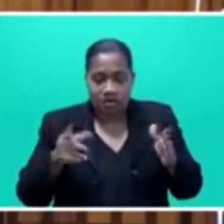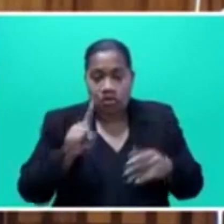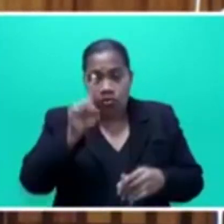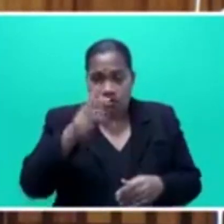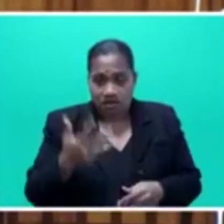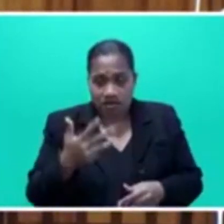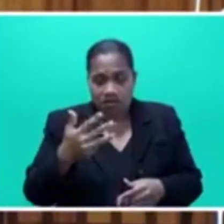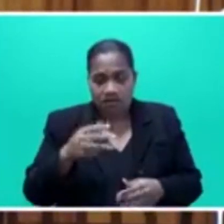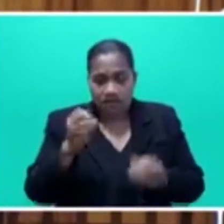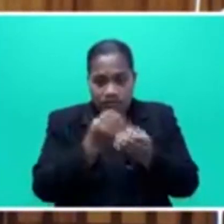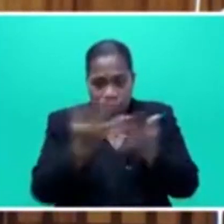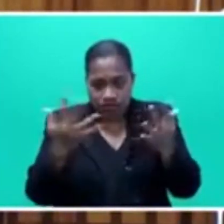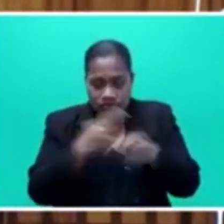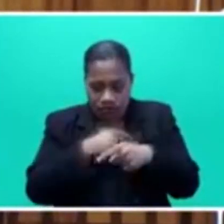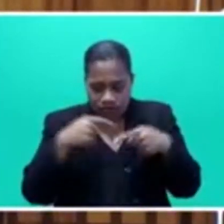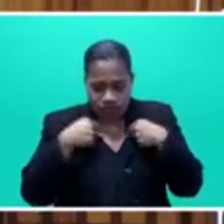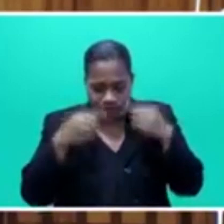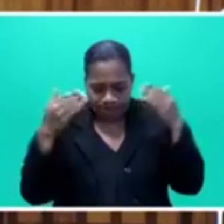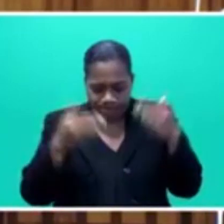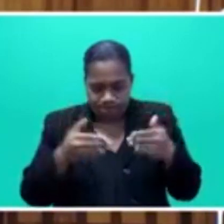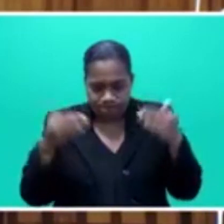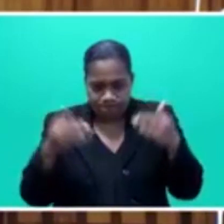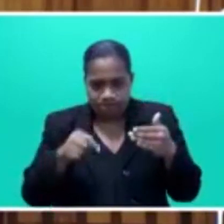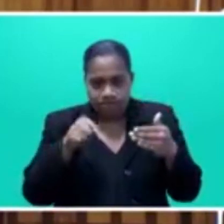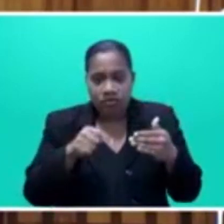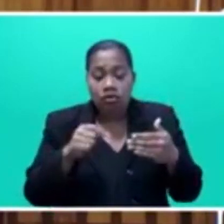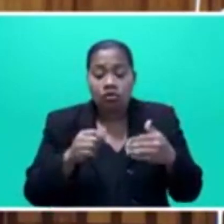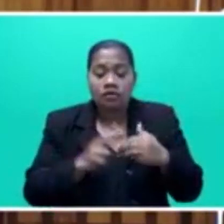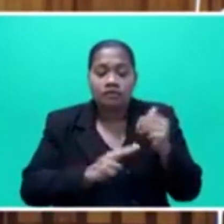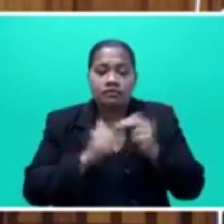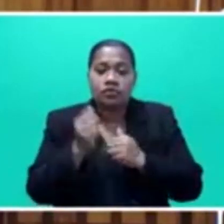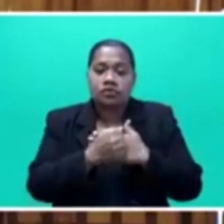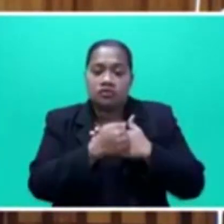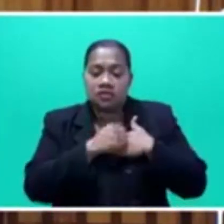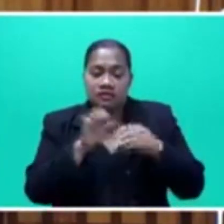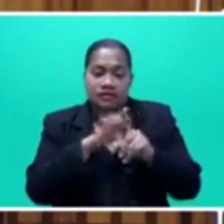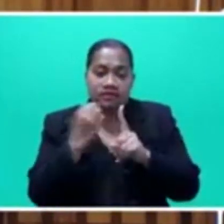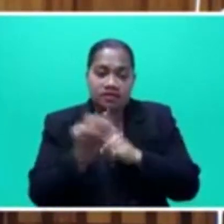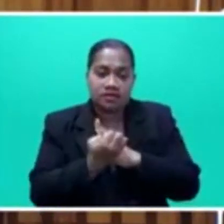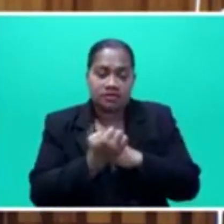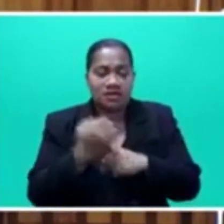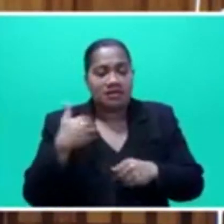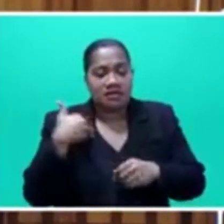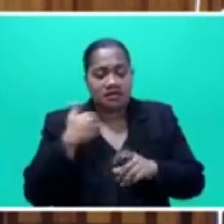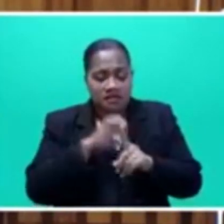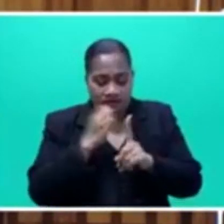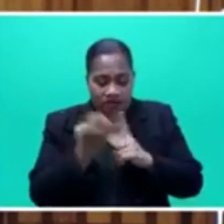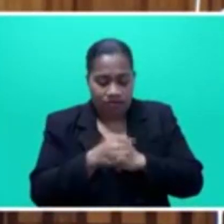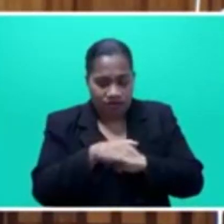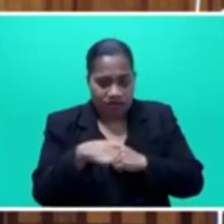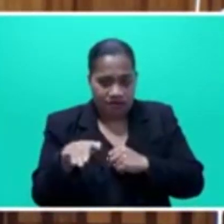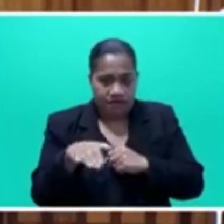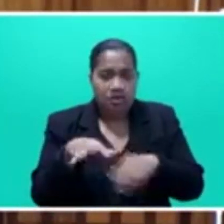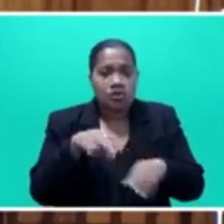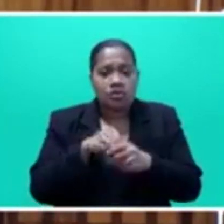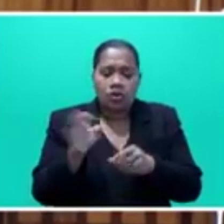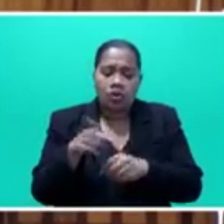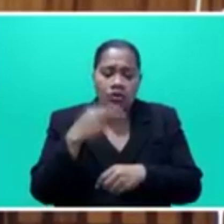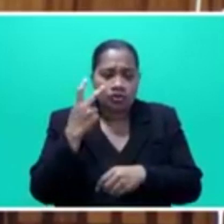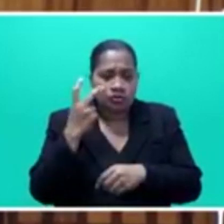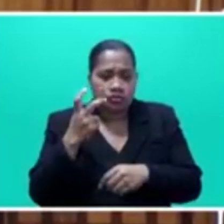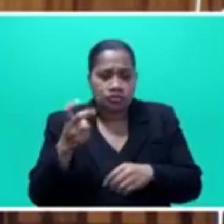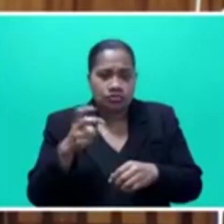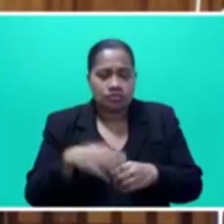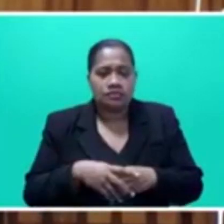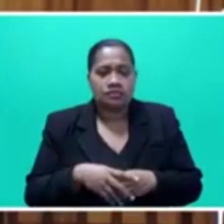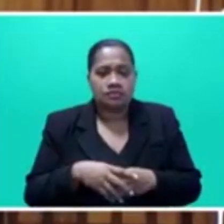We are targeting them too. We're building a safer environment, safer medical and health environment for them too, including all the tourists who come to Fiji. Mr.